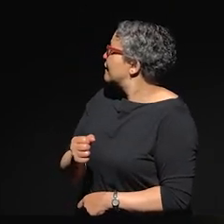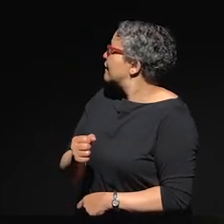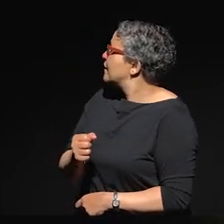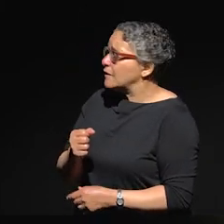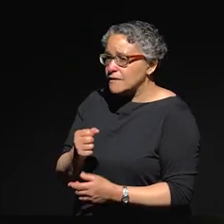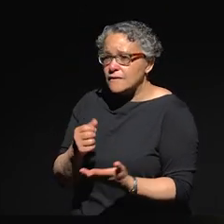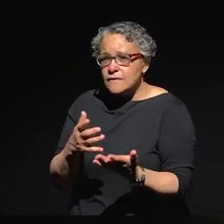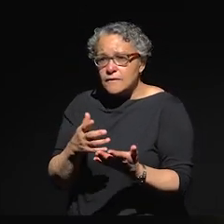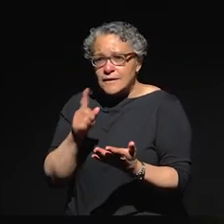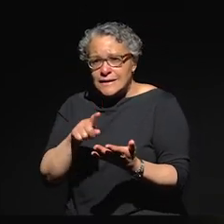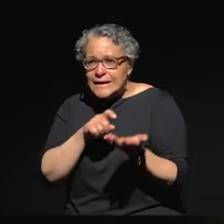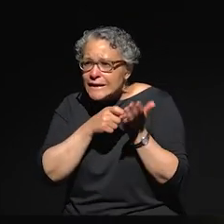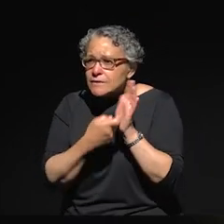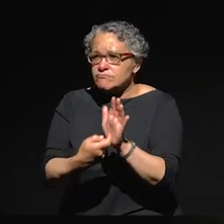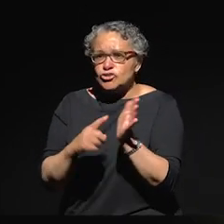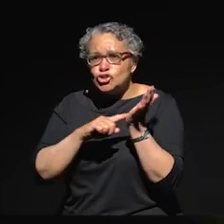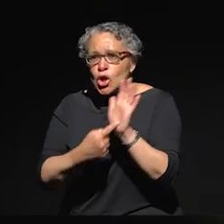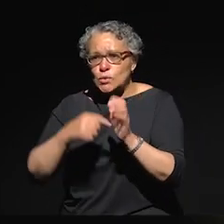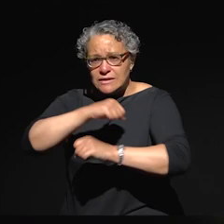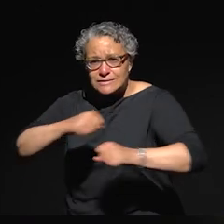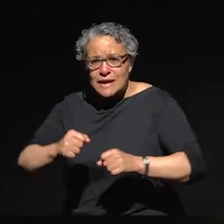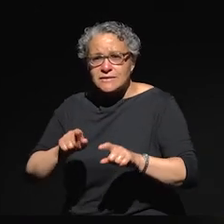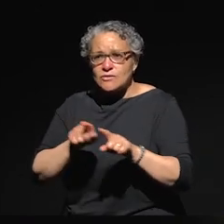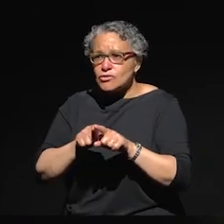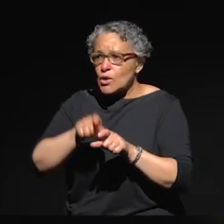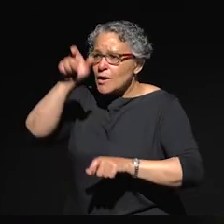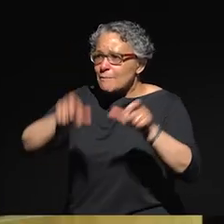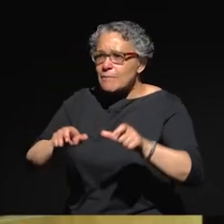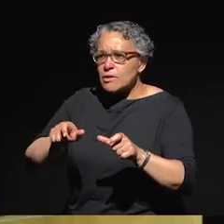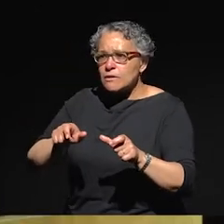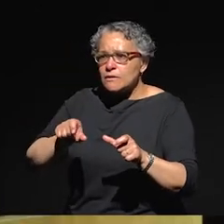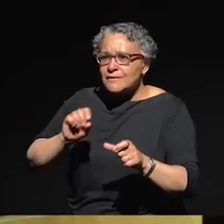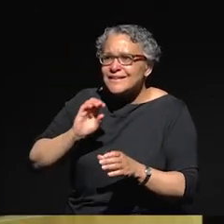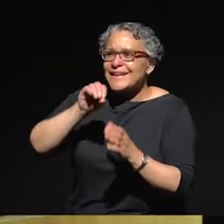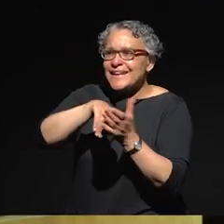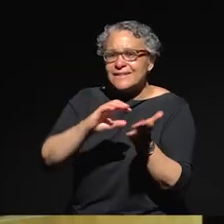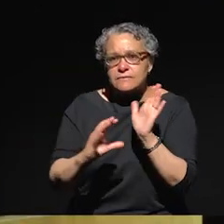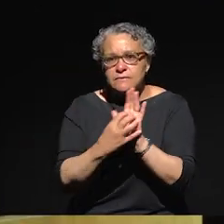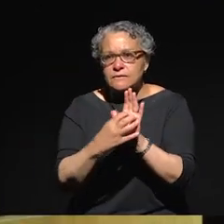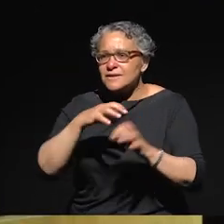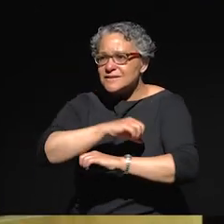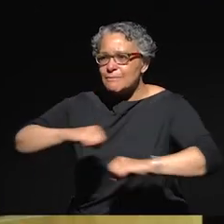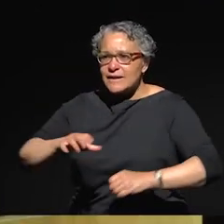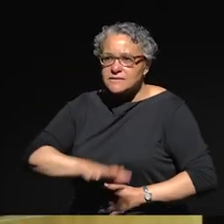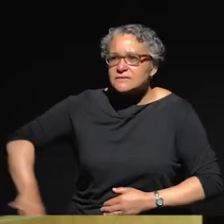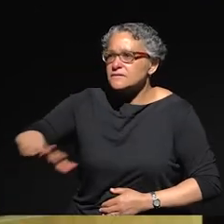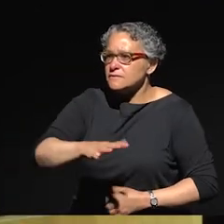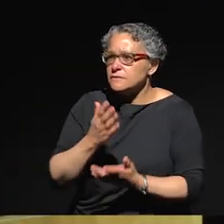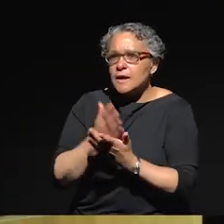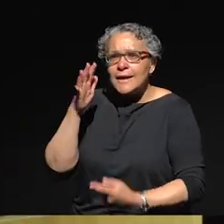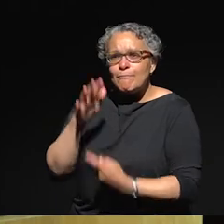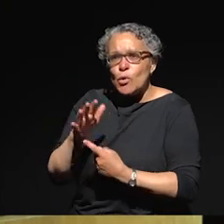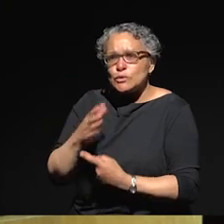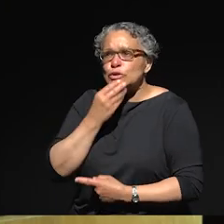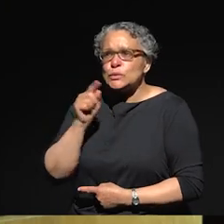of space and figures in space. A very important concern of artists, and Raphael is learning that at this point.